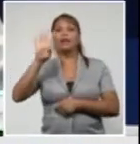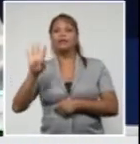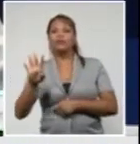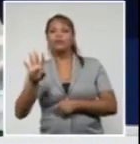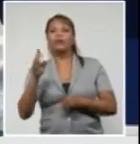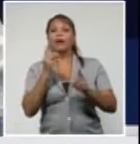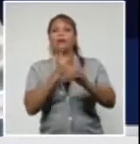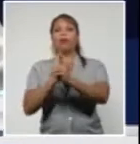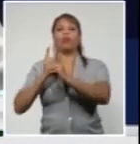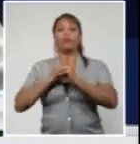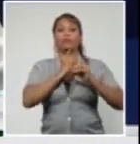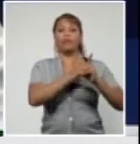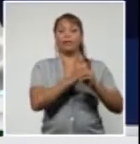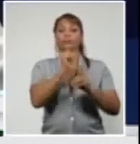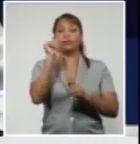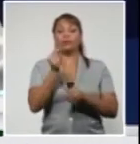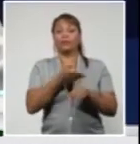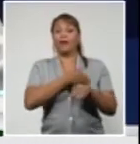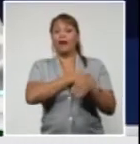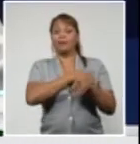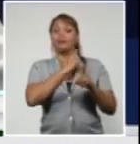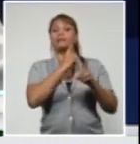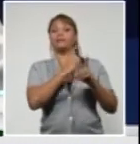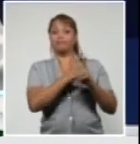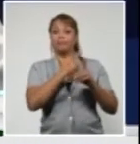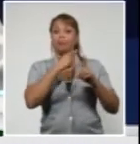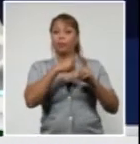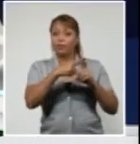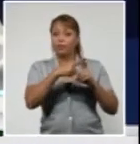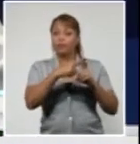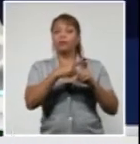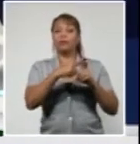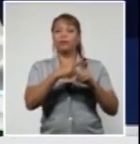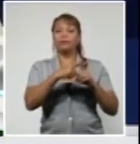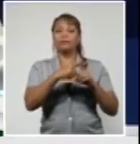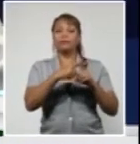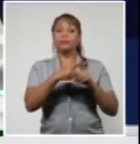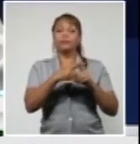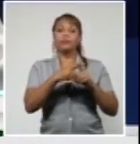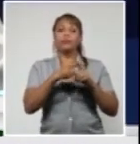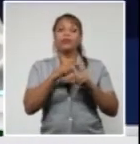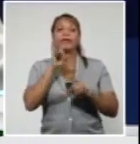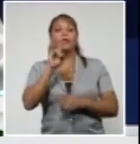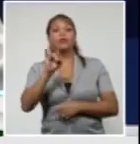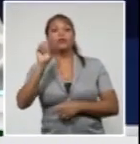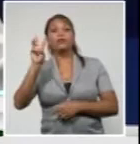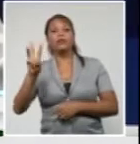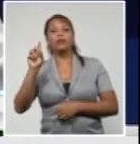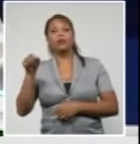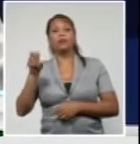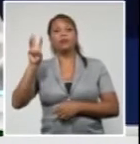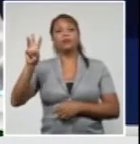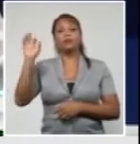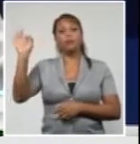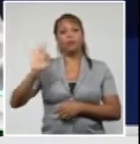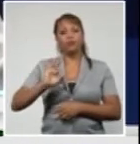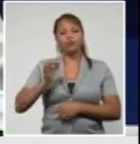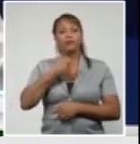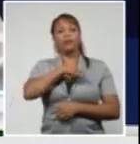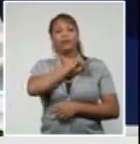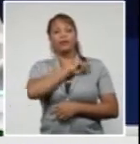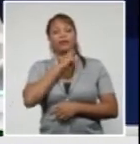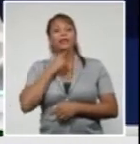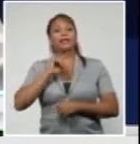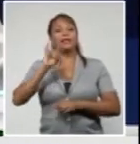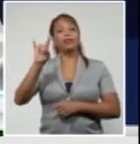cases remain at 446. Of the 15 diagnosed cases